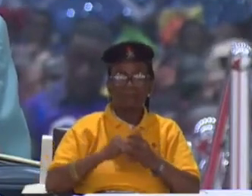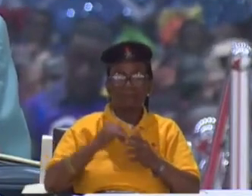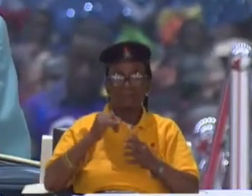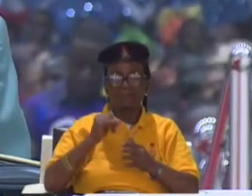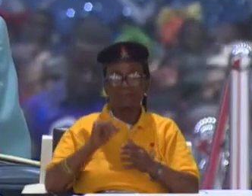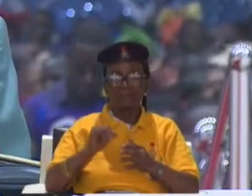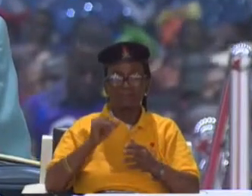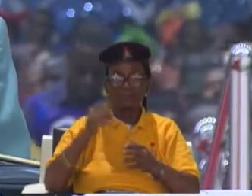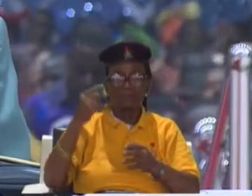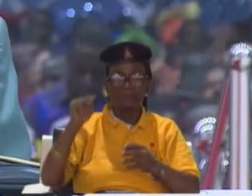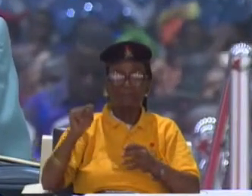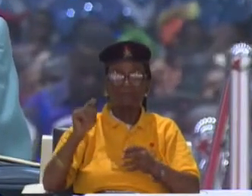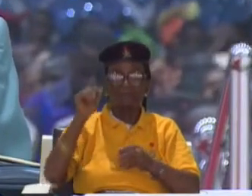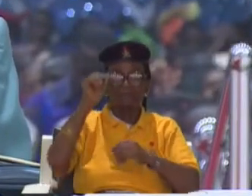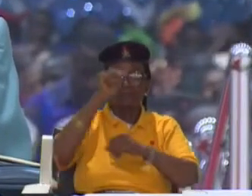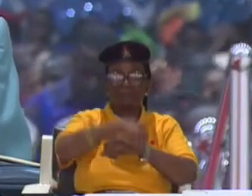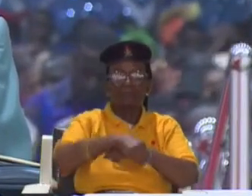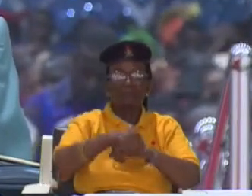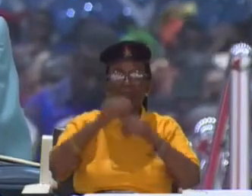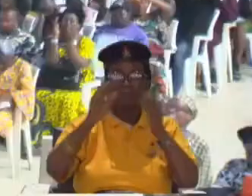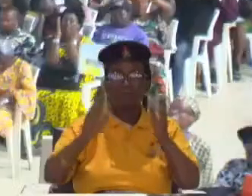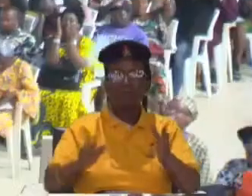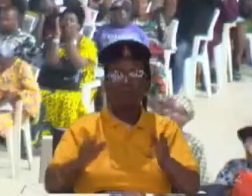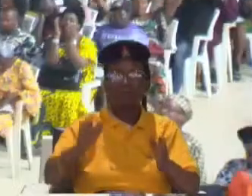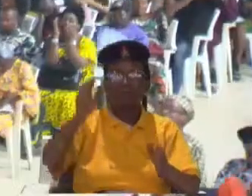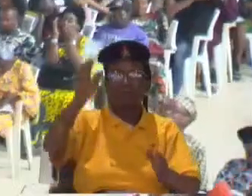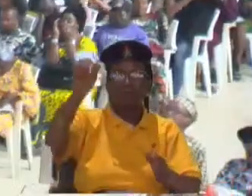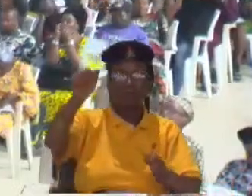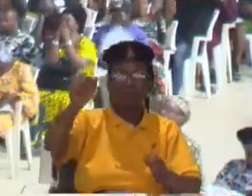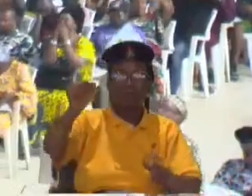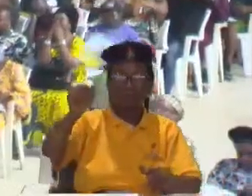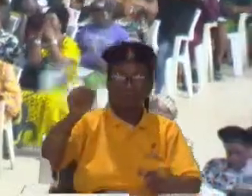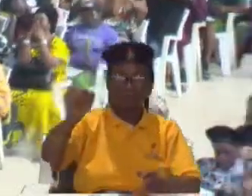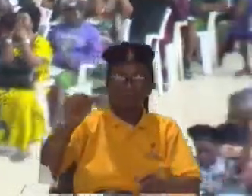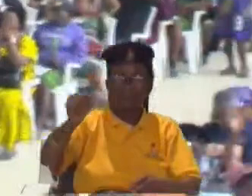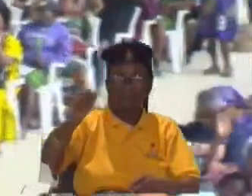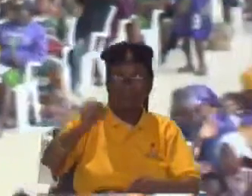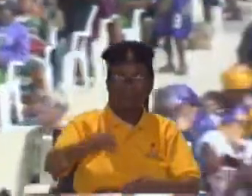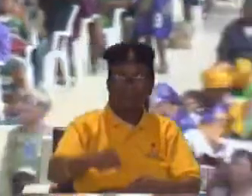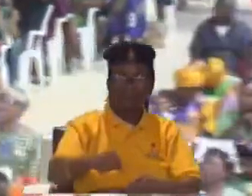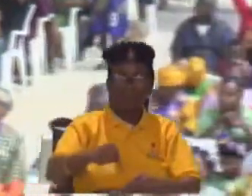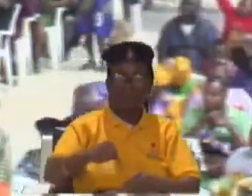overcomers. O na ni awon olubori.